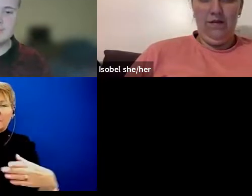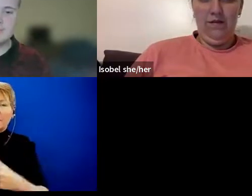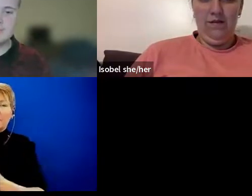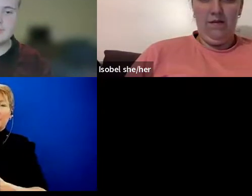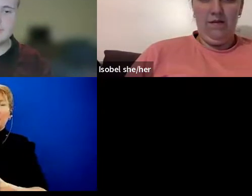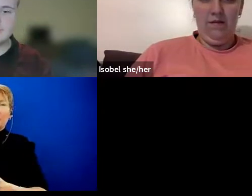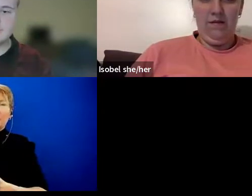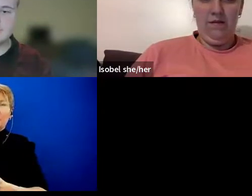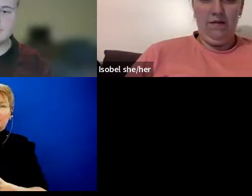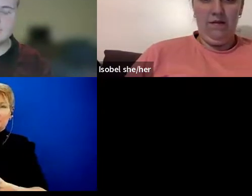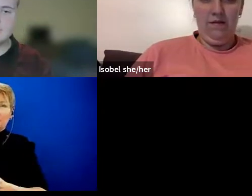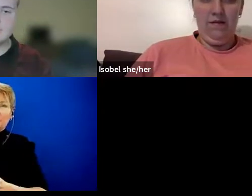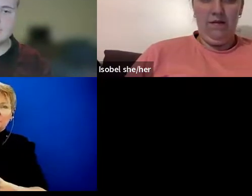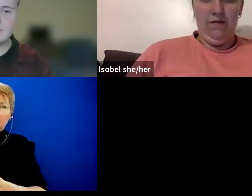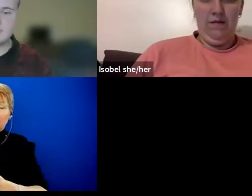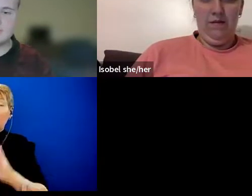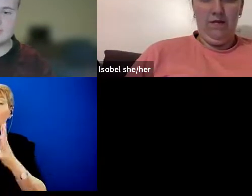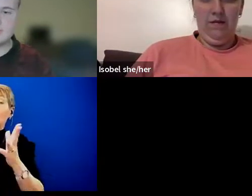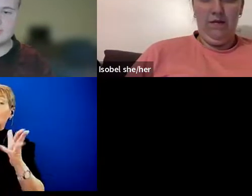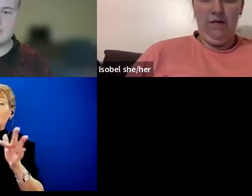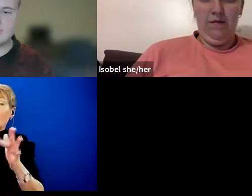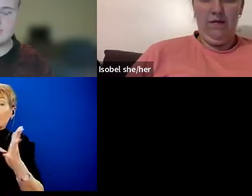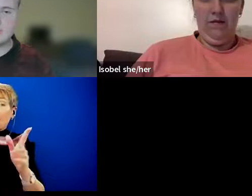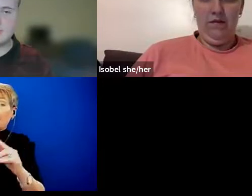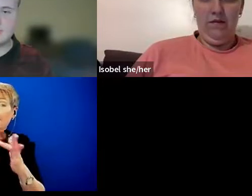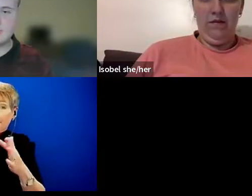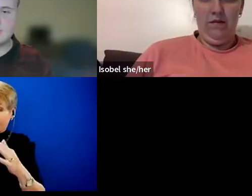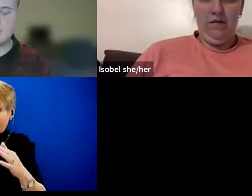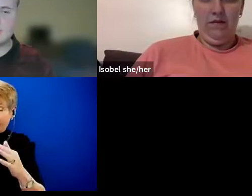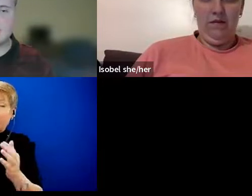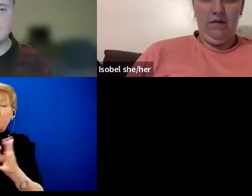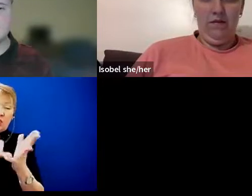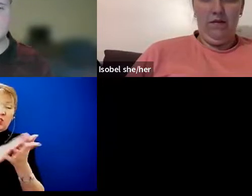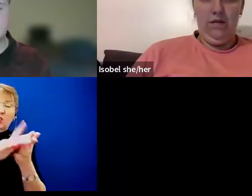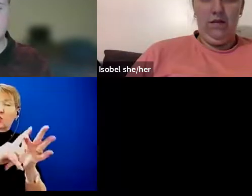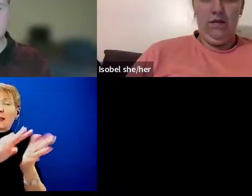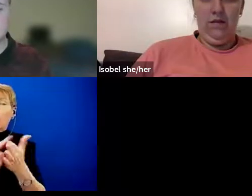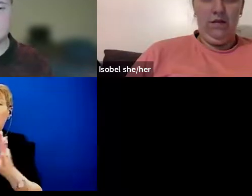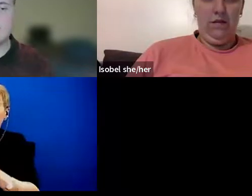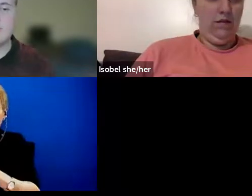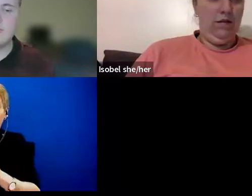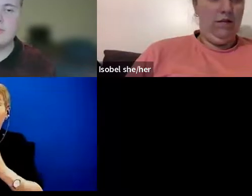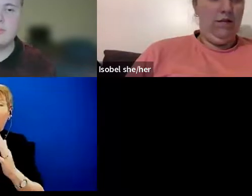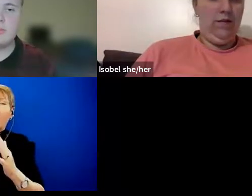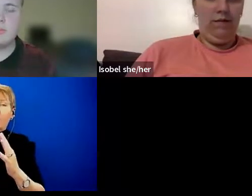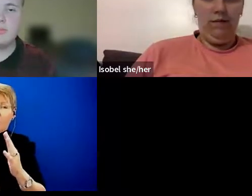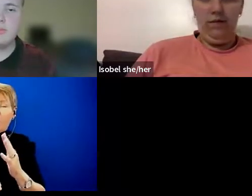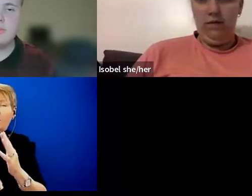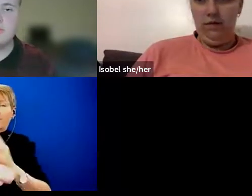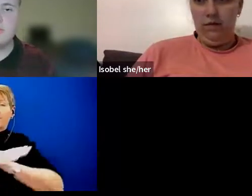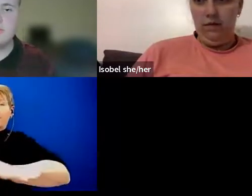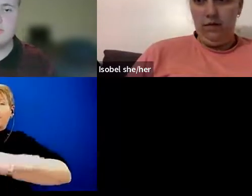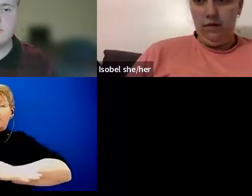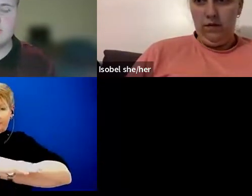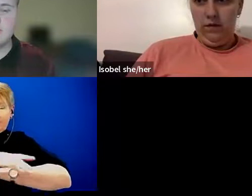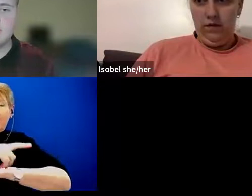Thank you. And hi, my name is Sue Tape. My pronouns are she, her, and I'm joining this evening from the lands of the Yugara